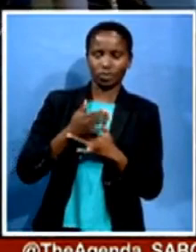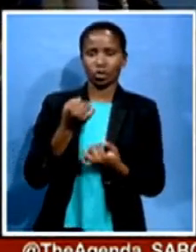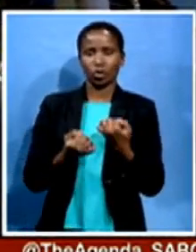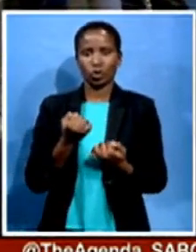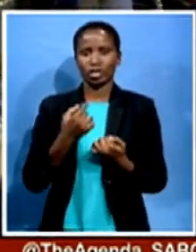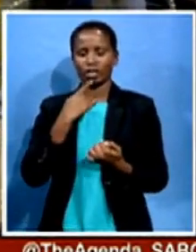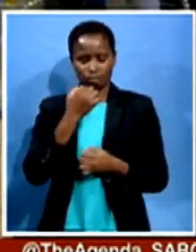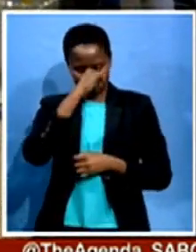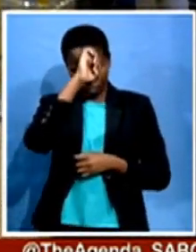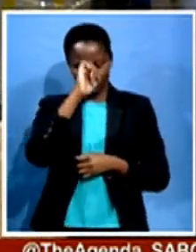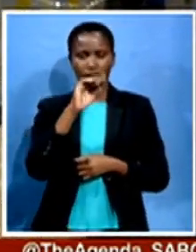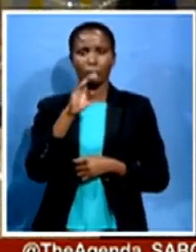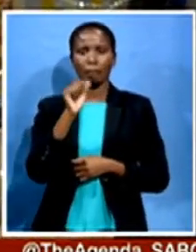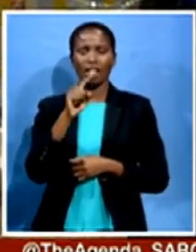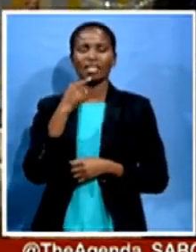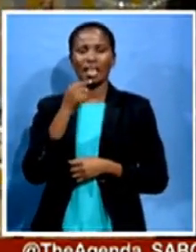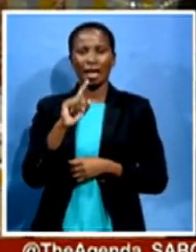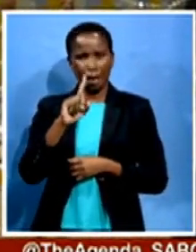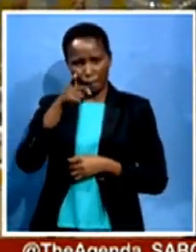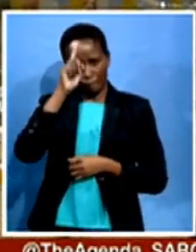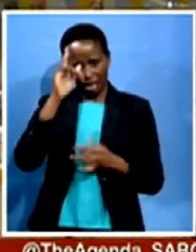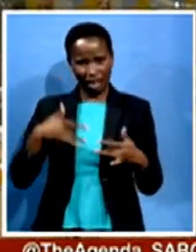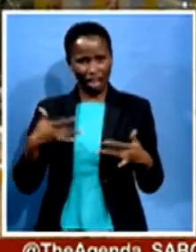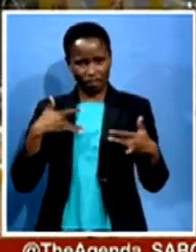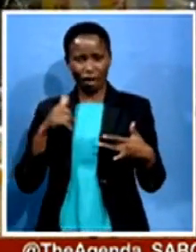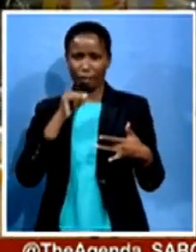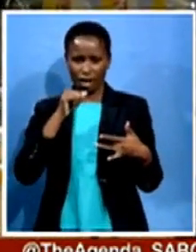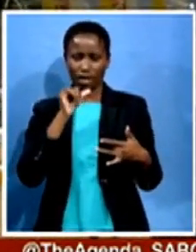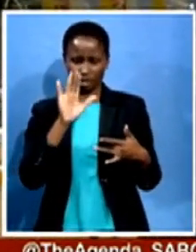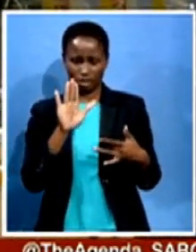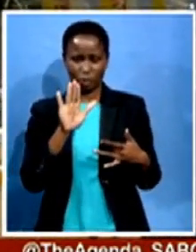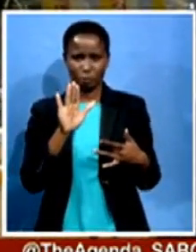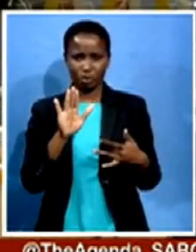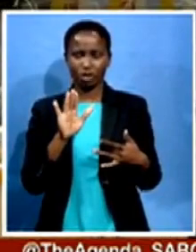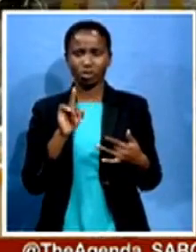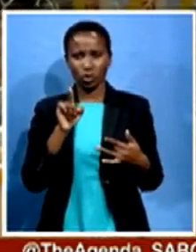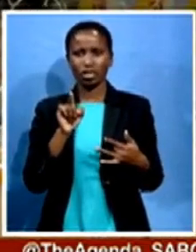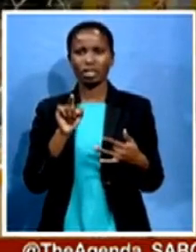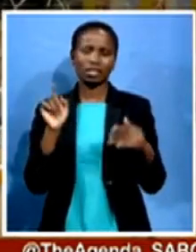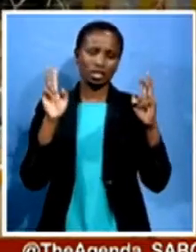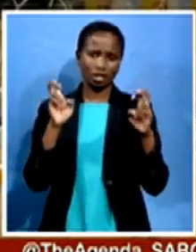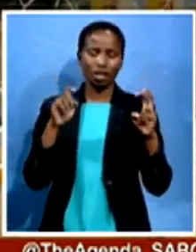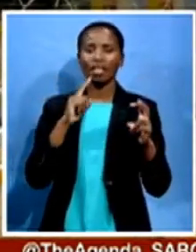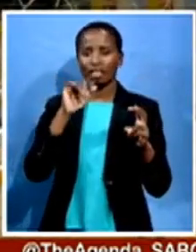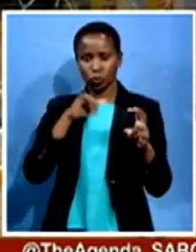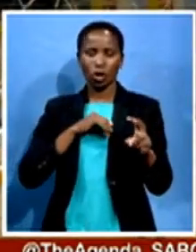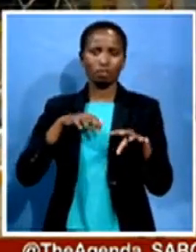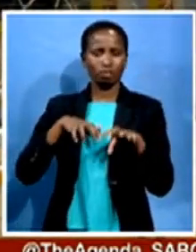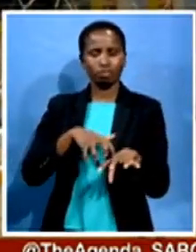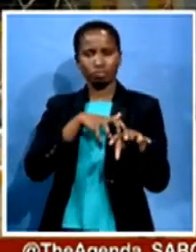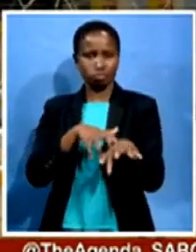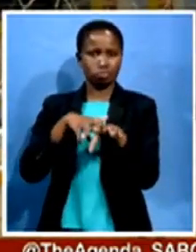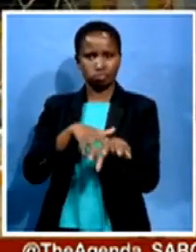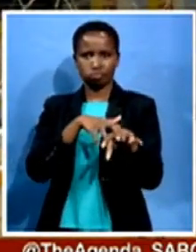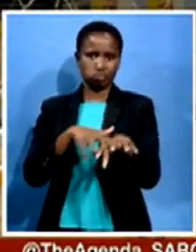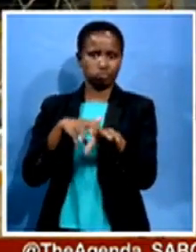also they're saying that Black Lives Matter, and also this is why they're protesting and they're showing off their demonstration here. It's a lot of